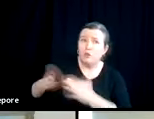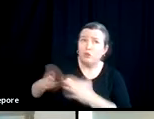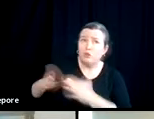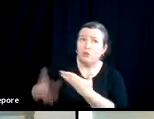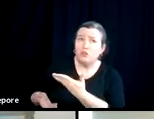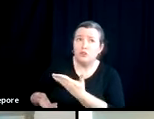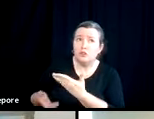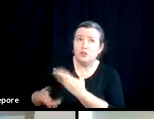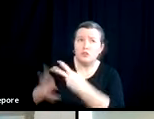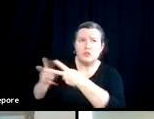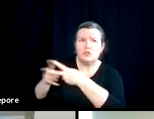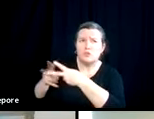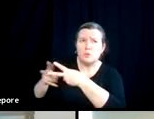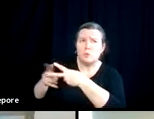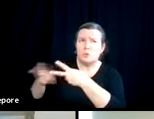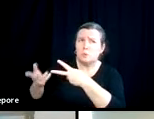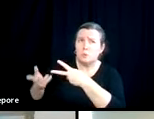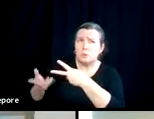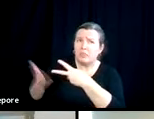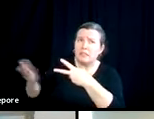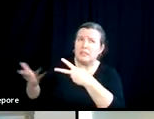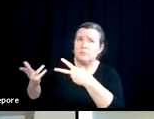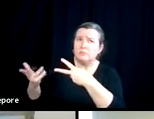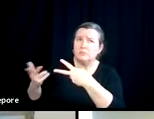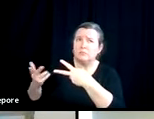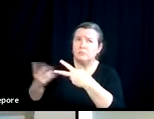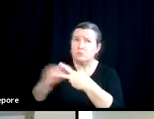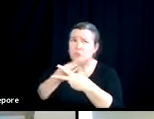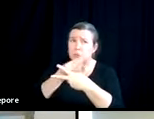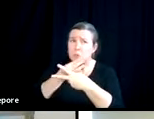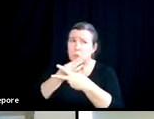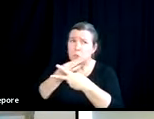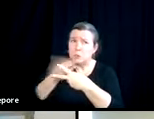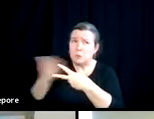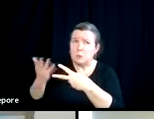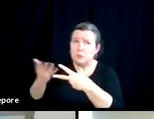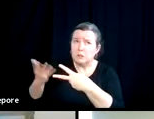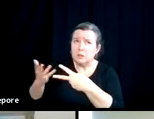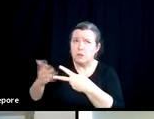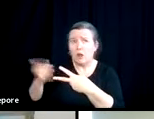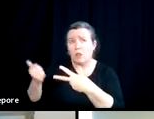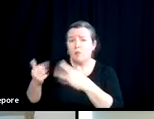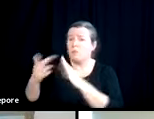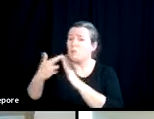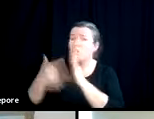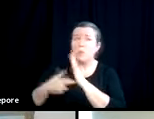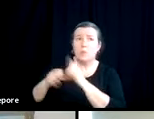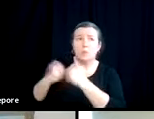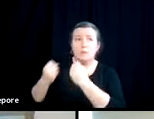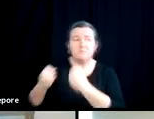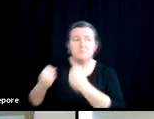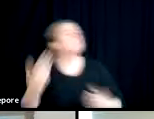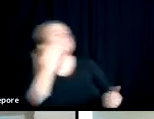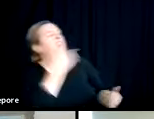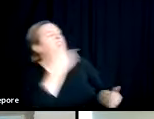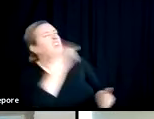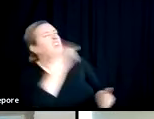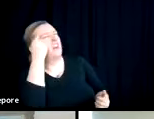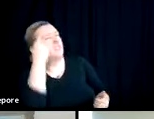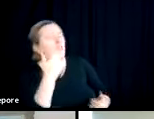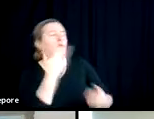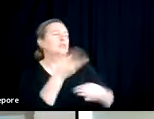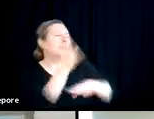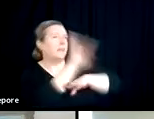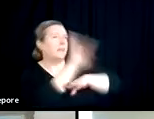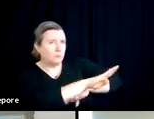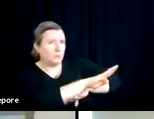upon us, or compliance or other matters? Great to have you with us. Thanks, Governor. Good afternoon. And you thought after almost a year